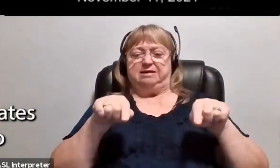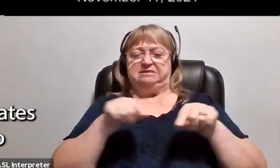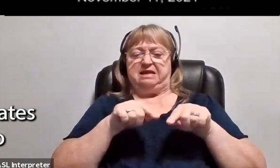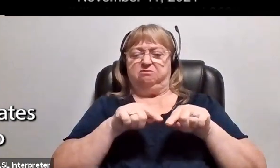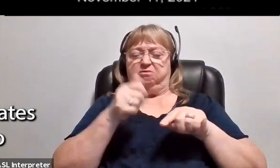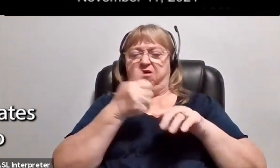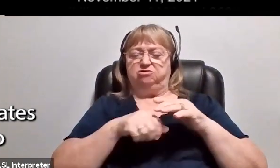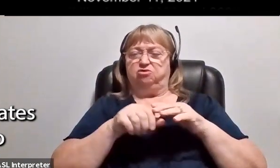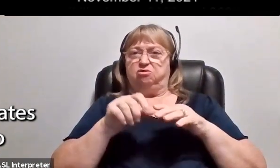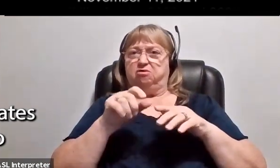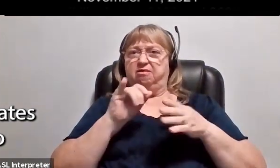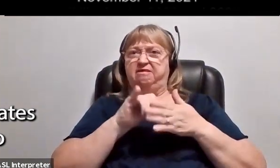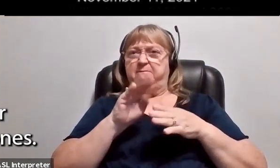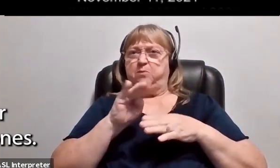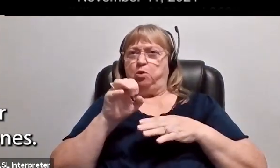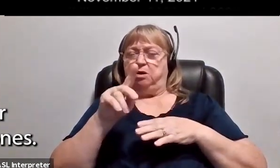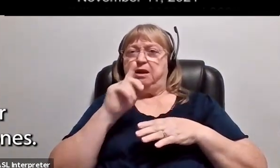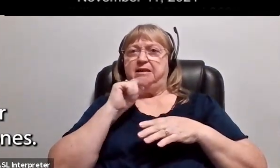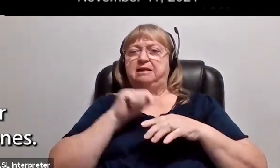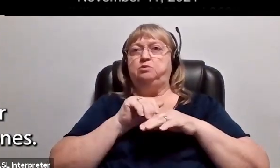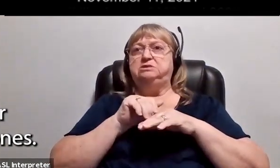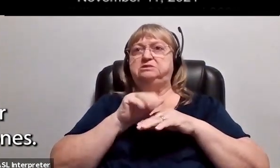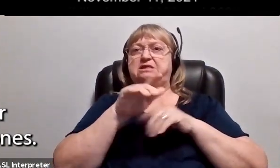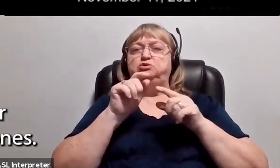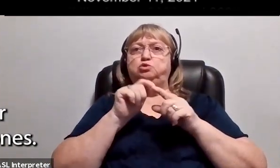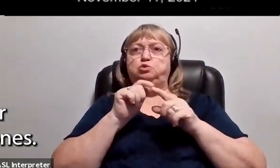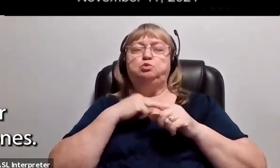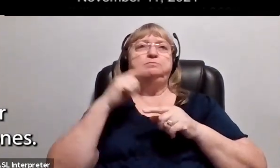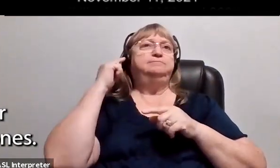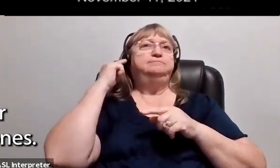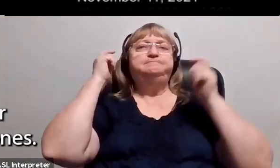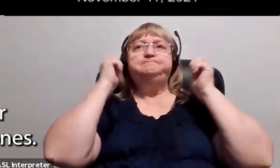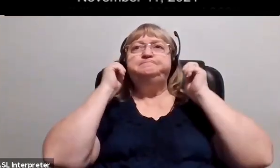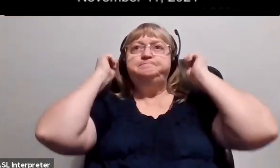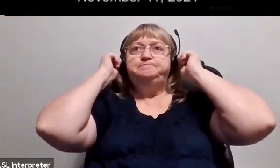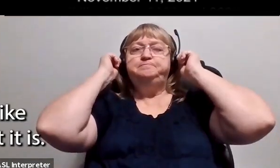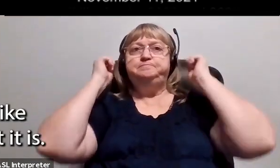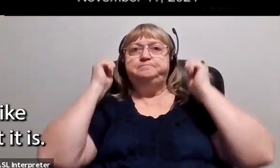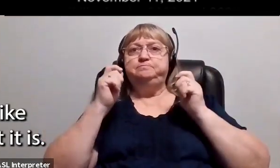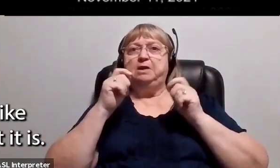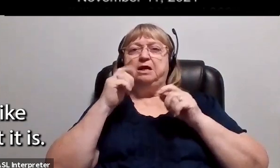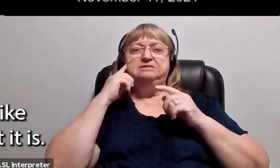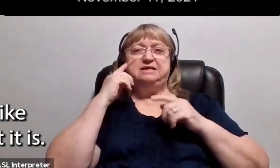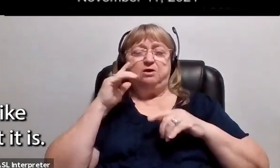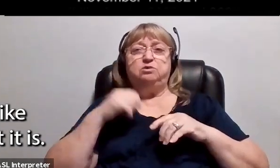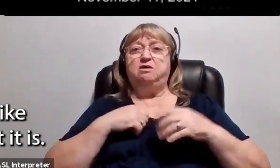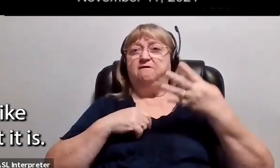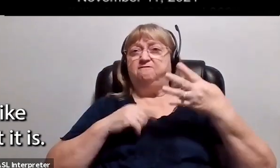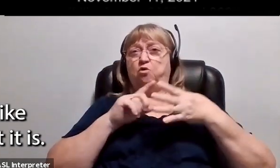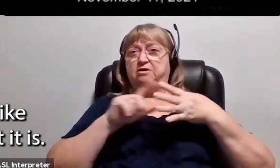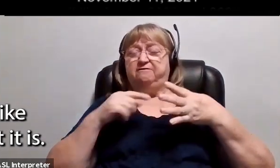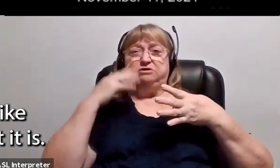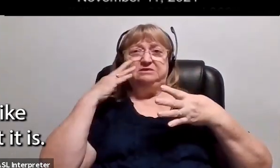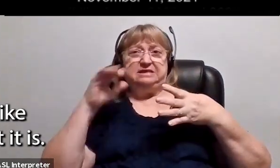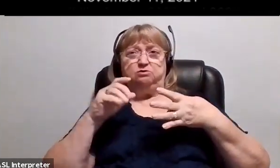generates the sounds and sends them out an audio jack to our ears, which we can hear either through a speaker or headphones. And there are 4 different sounds LightSound plays